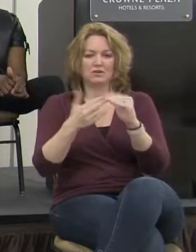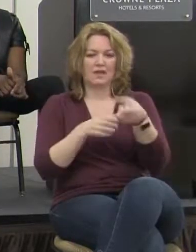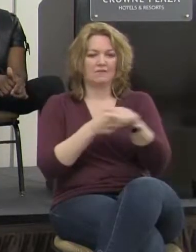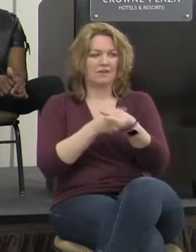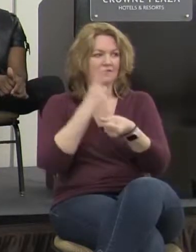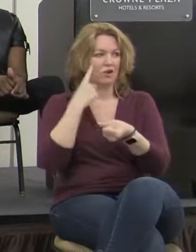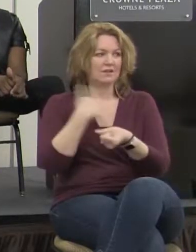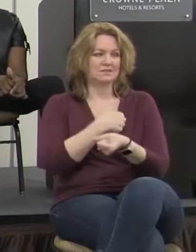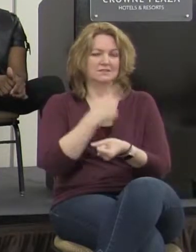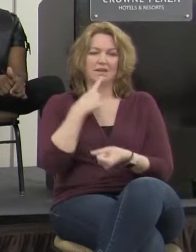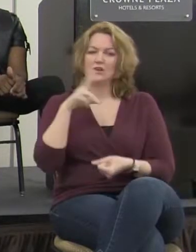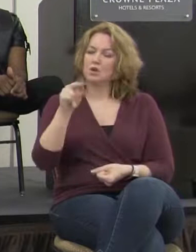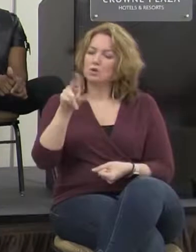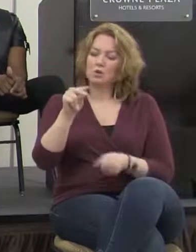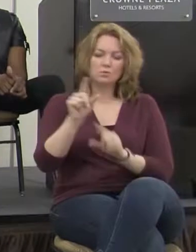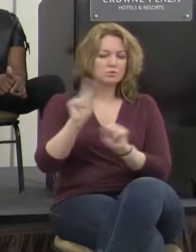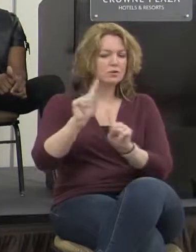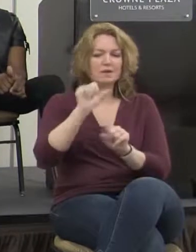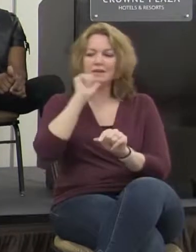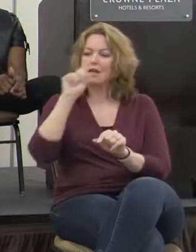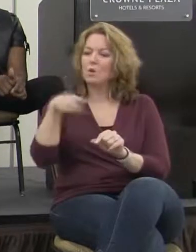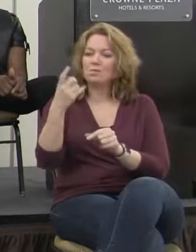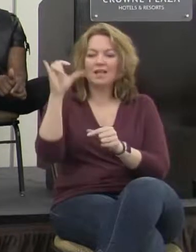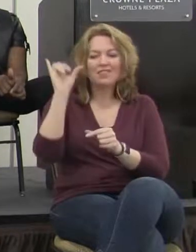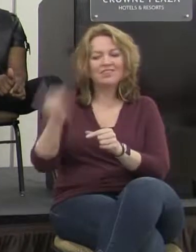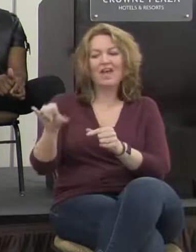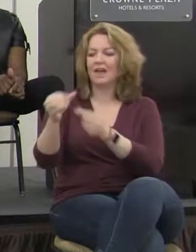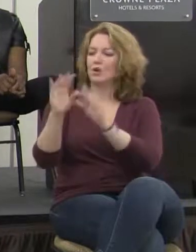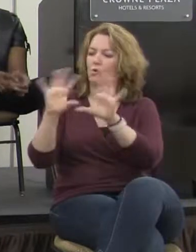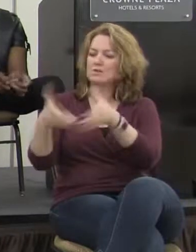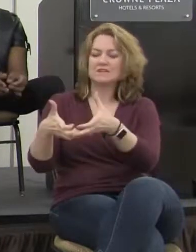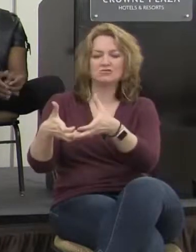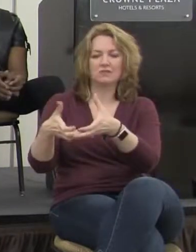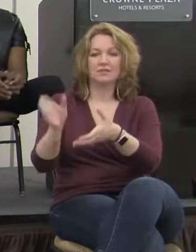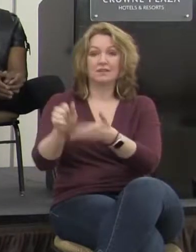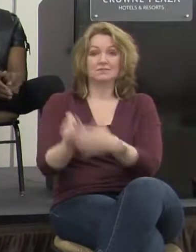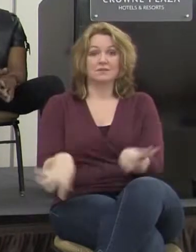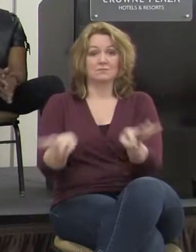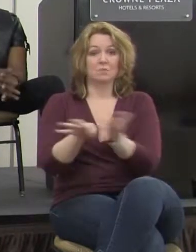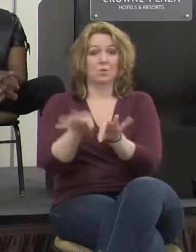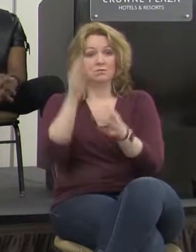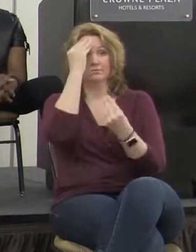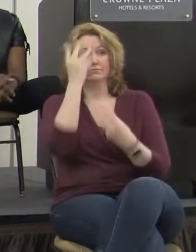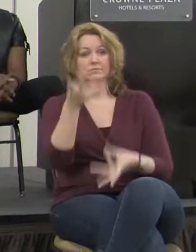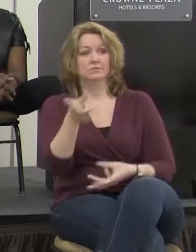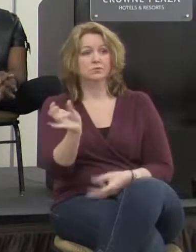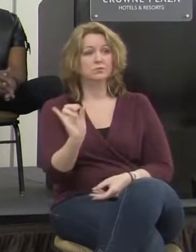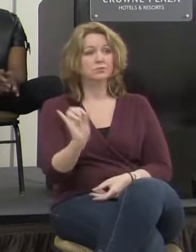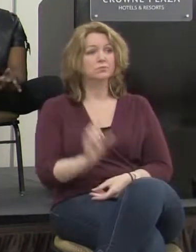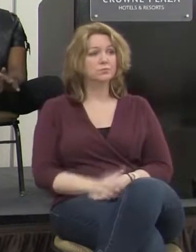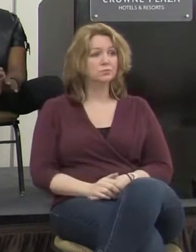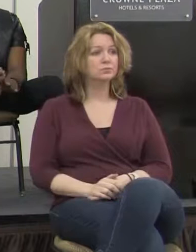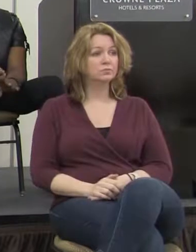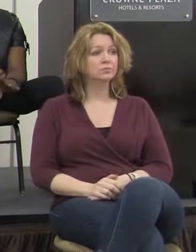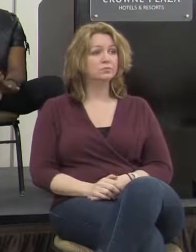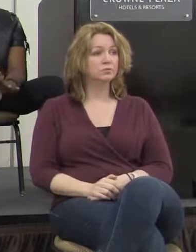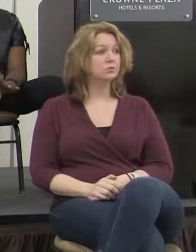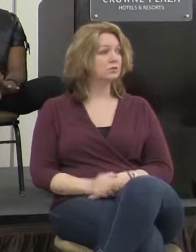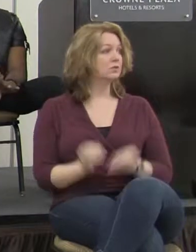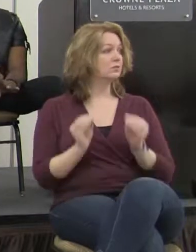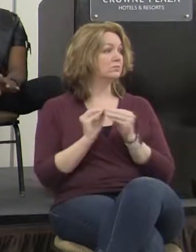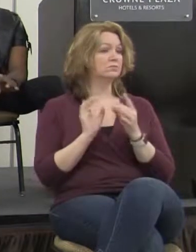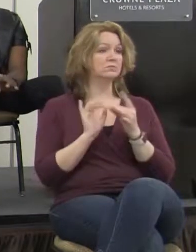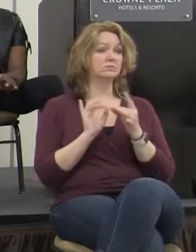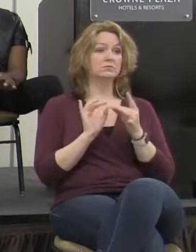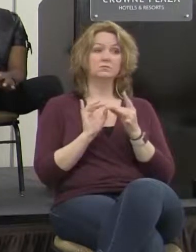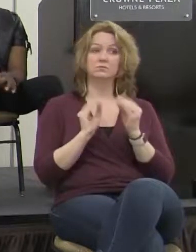no, they're not just that organization. So I think that's also an important thing to add as well. Thank you. Any other comments?